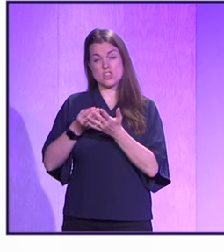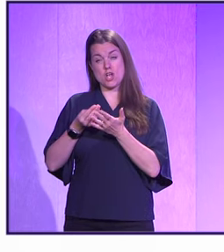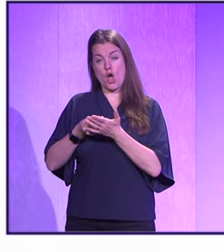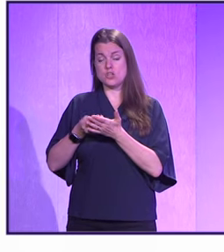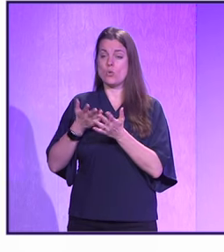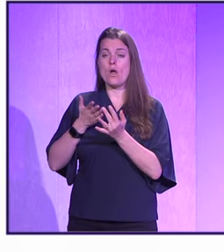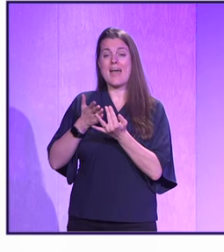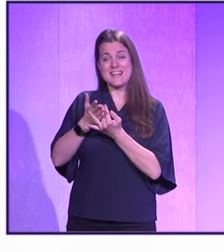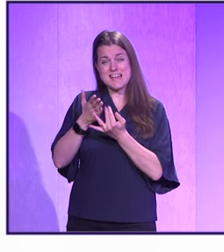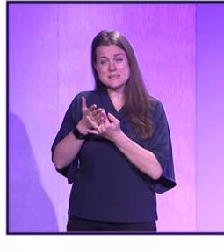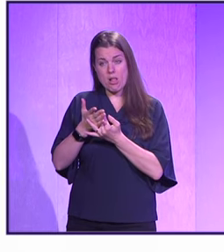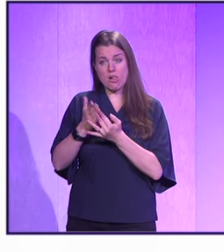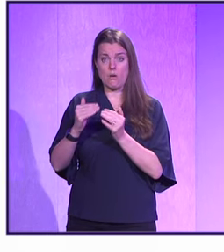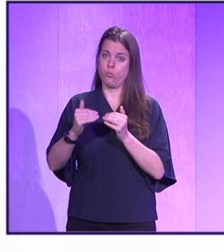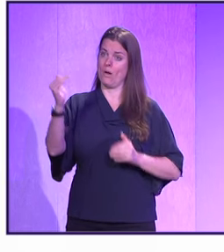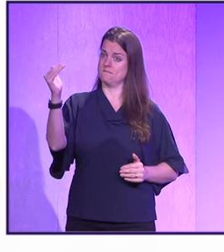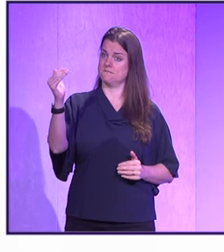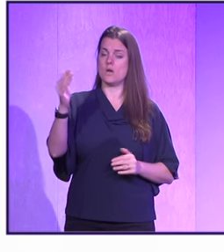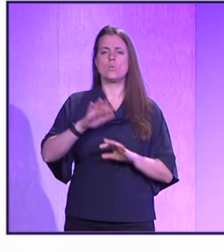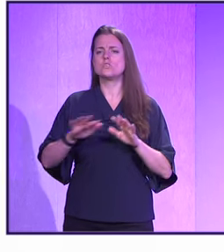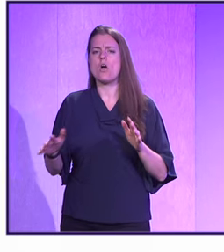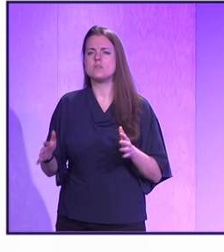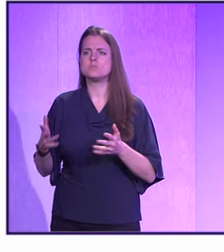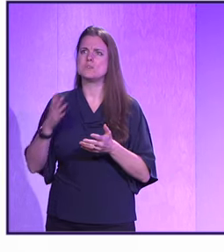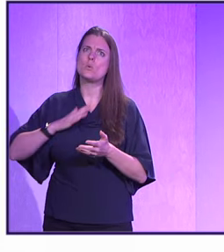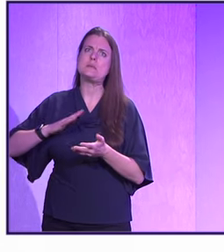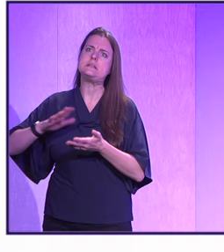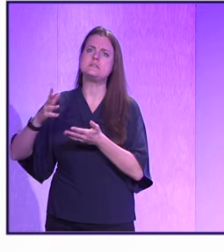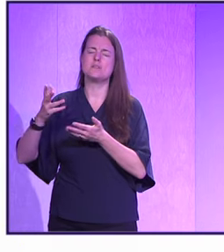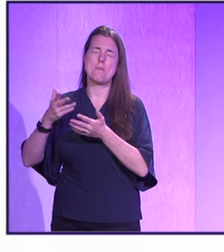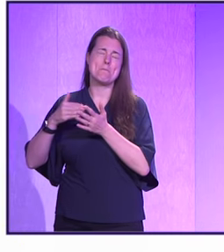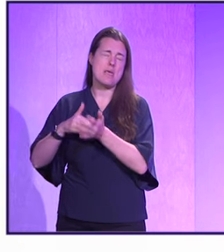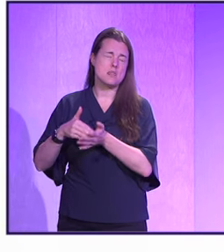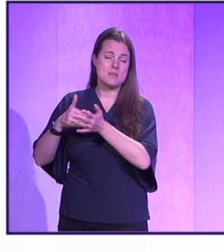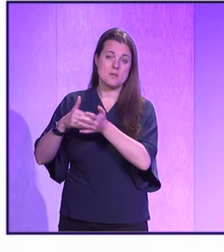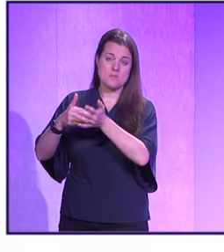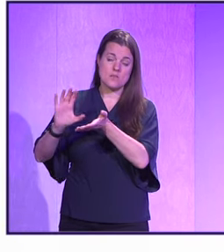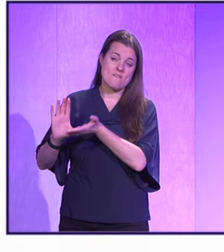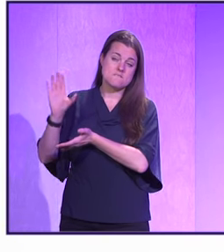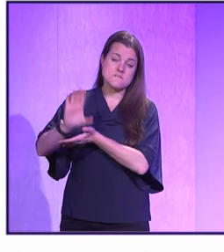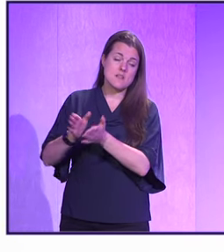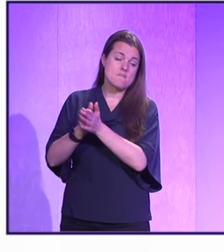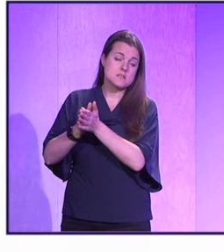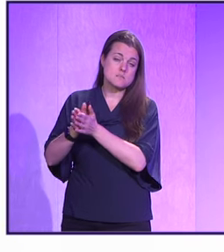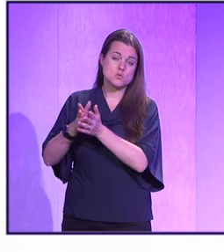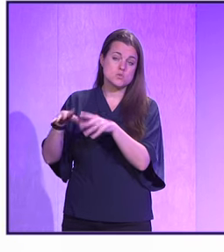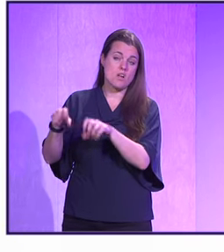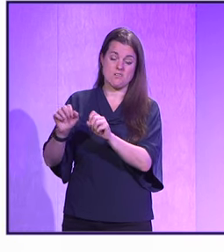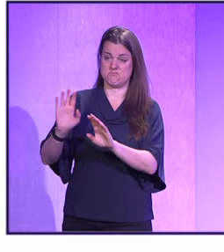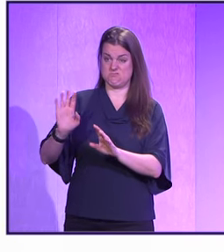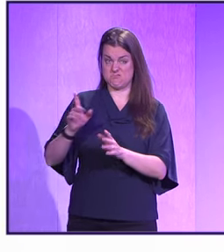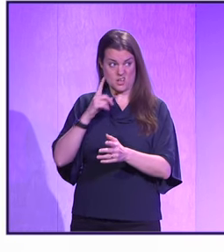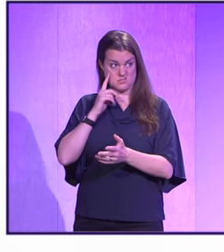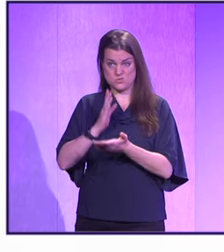and adopting some of these technologies is actually very accessible to most teams. We're not talking about millions and millions in investment to have a go and